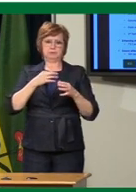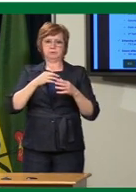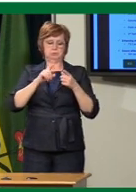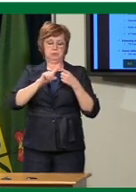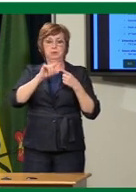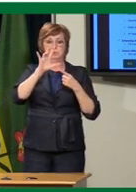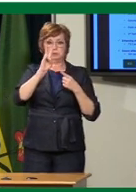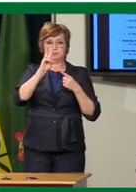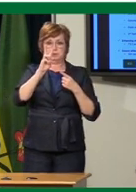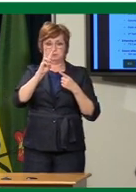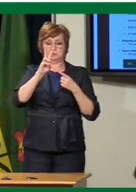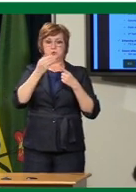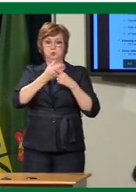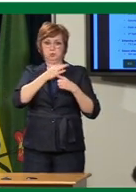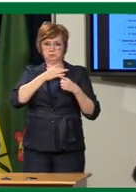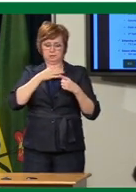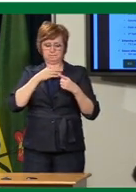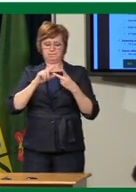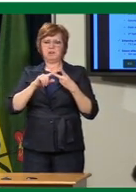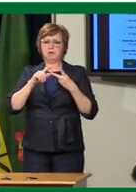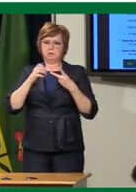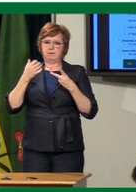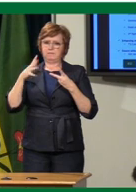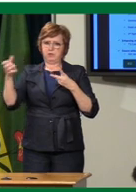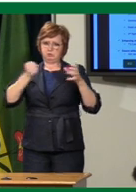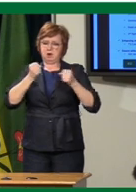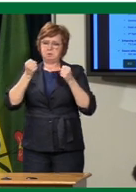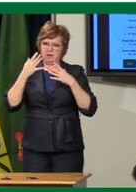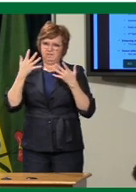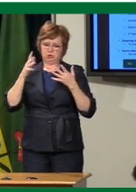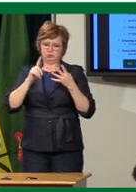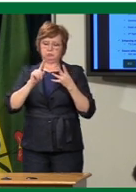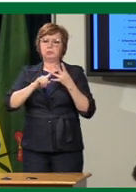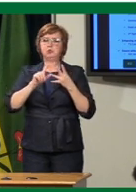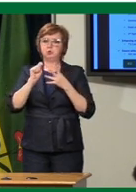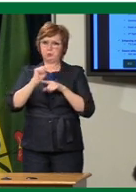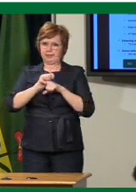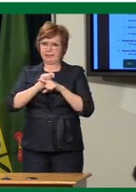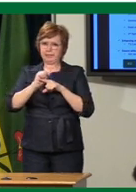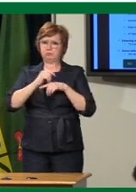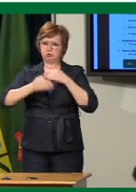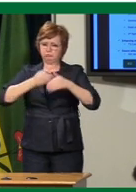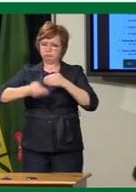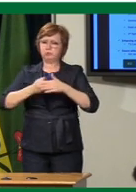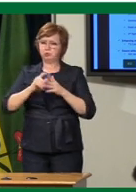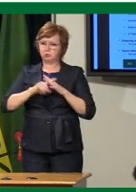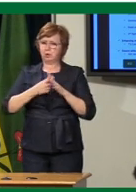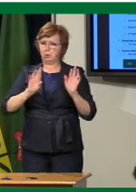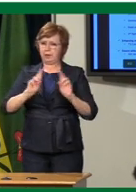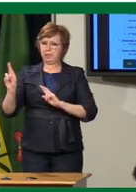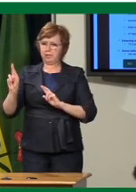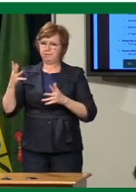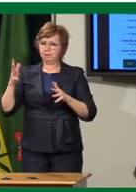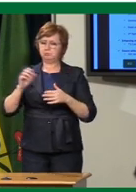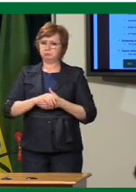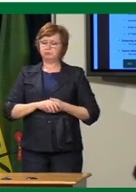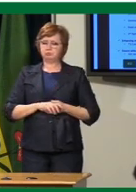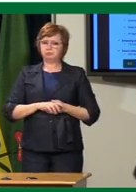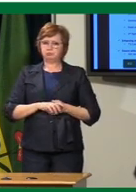training. Many of those have been hired already and are in training or are actively contributing to the capacity right